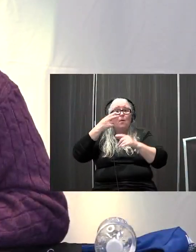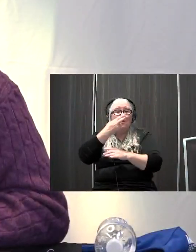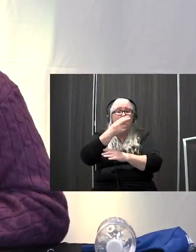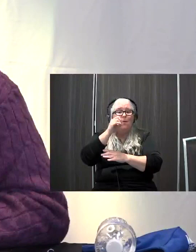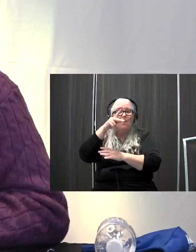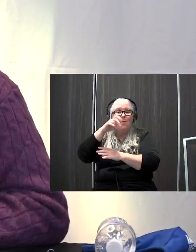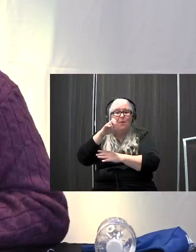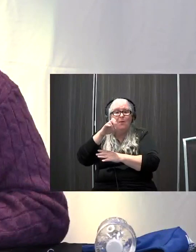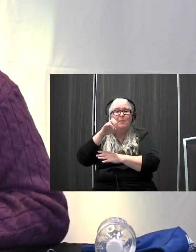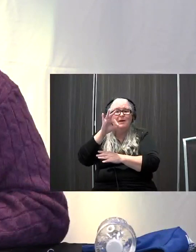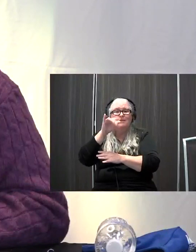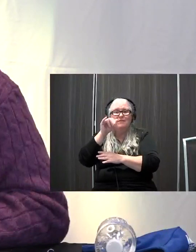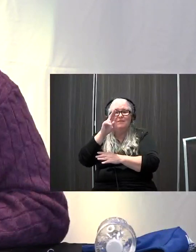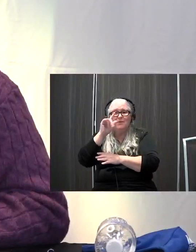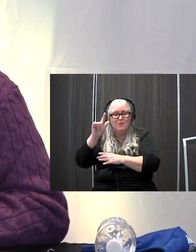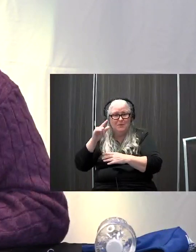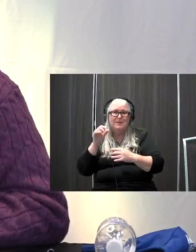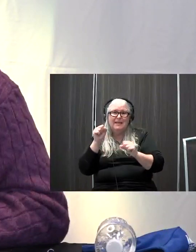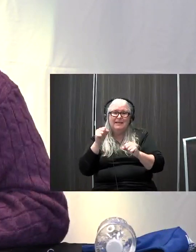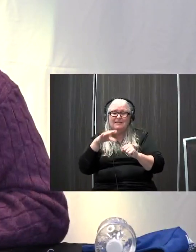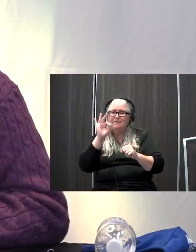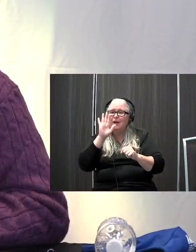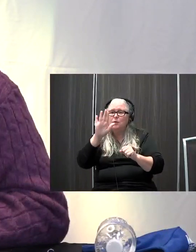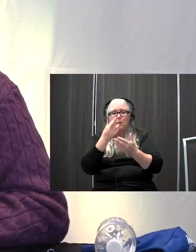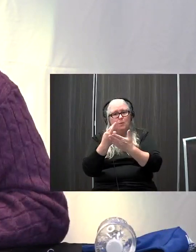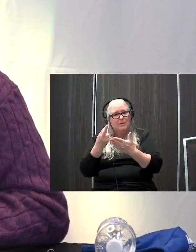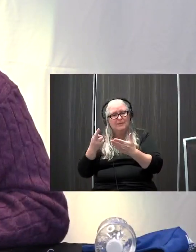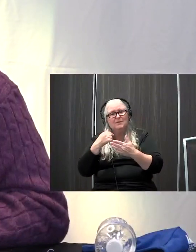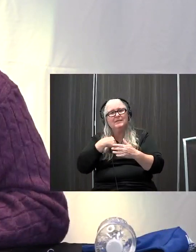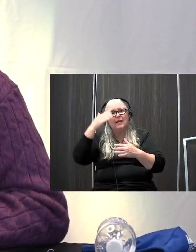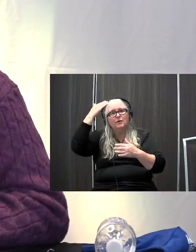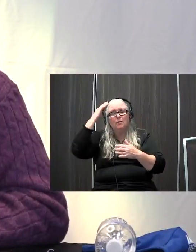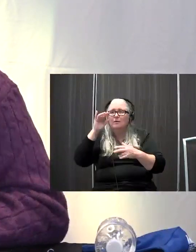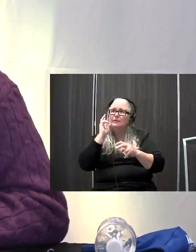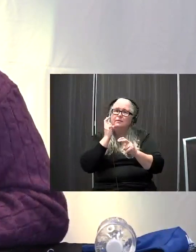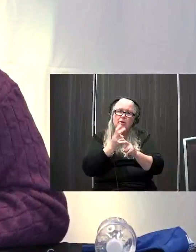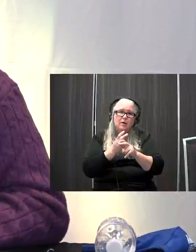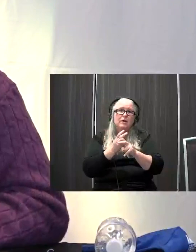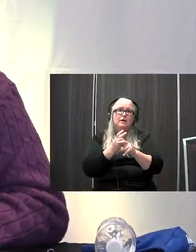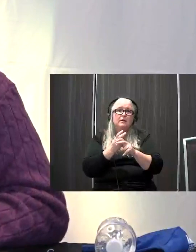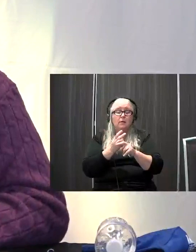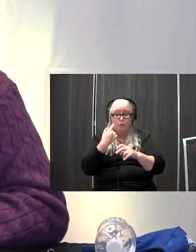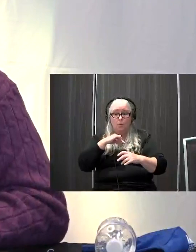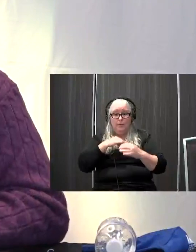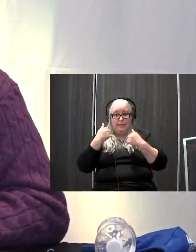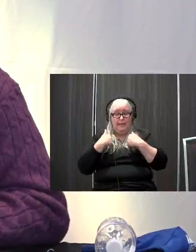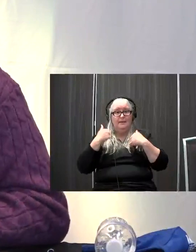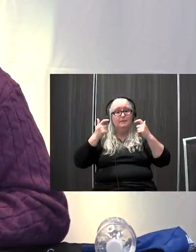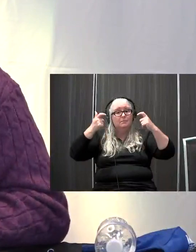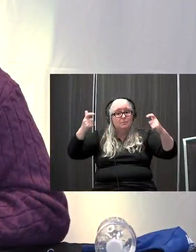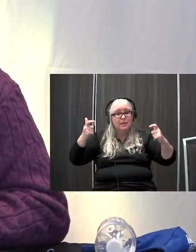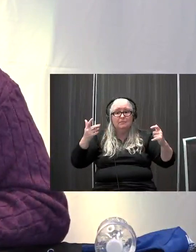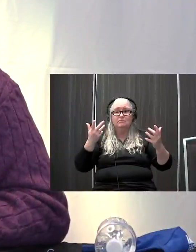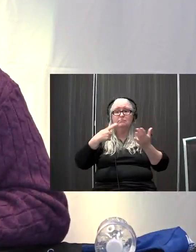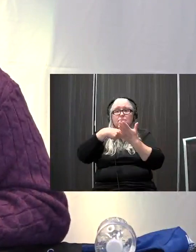like People that should one be too. hopeful. Yeah. Find your resources. I know that's another hard thing that people find is like even that we had a big conversation about